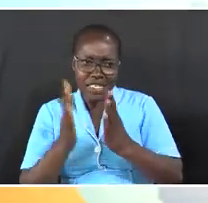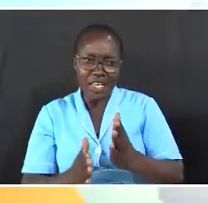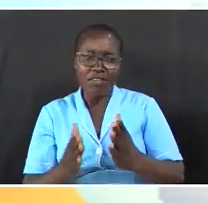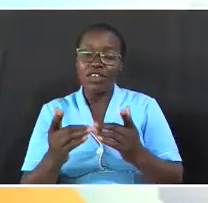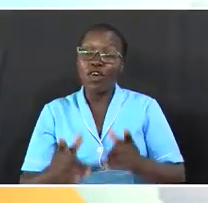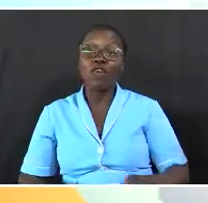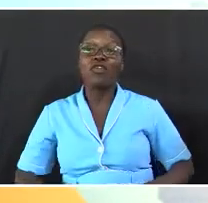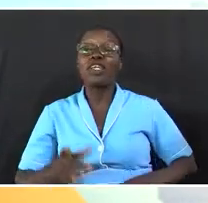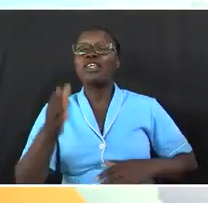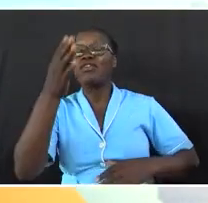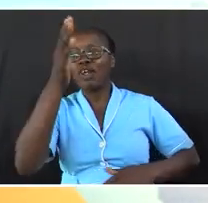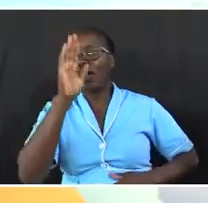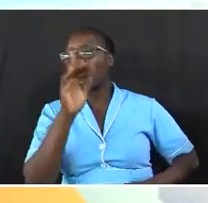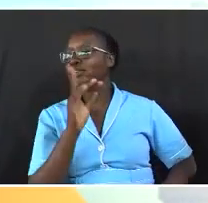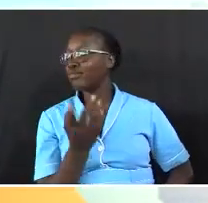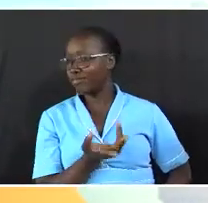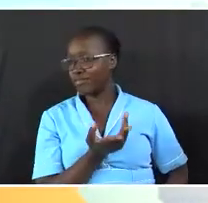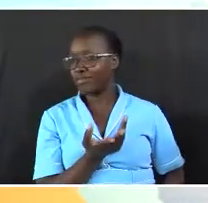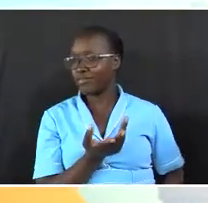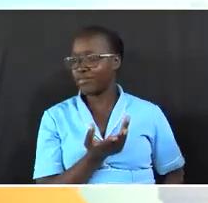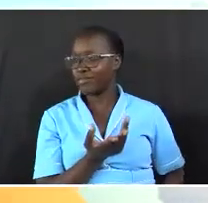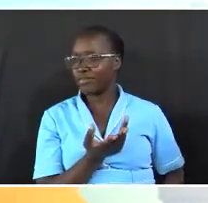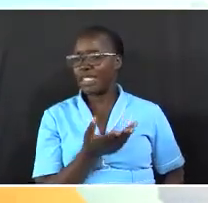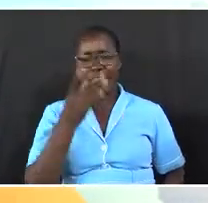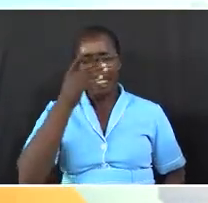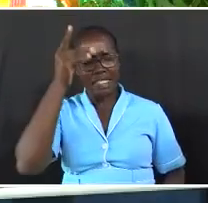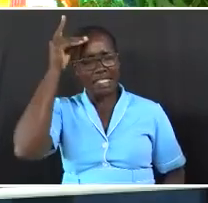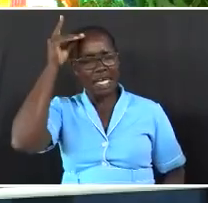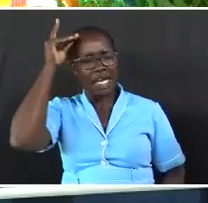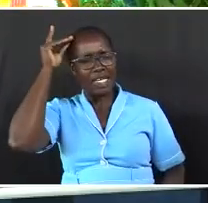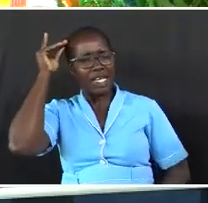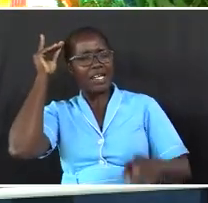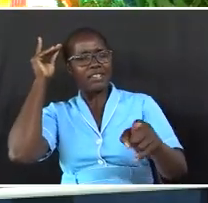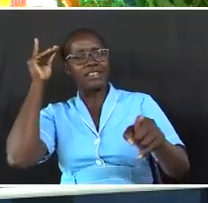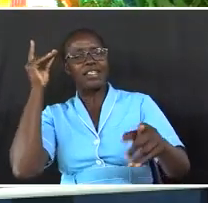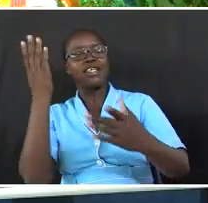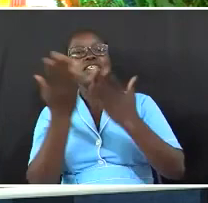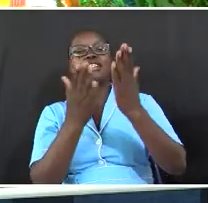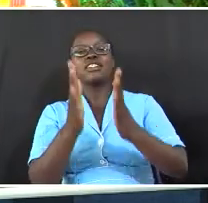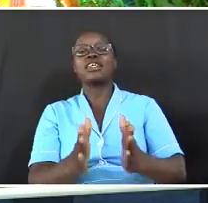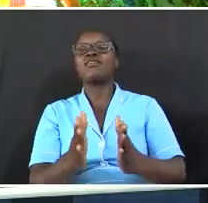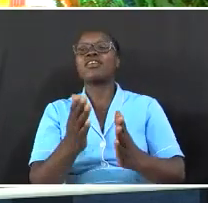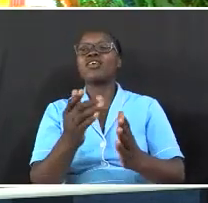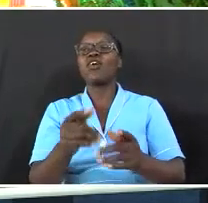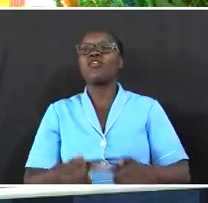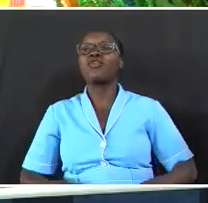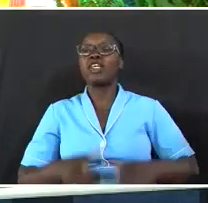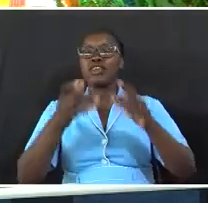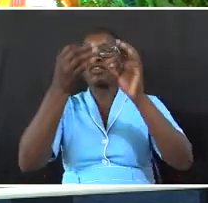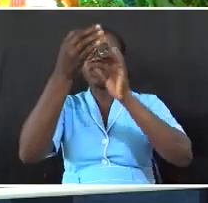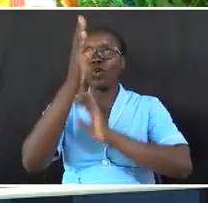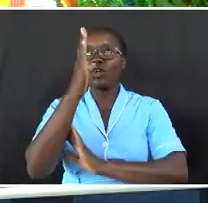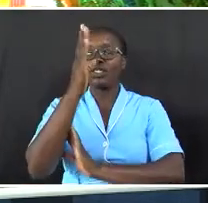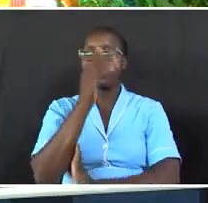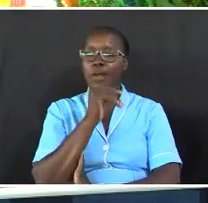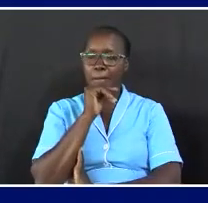the living God. Look at this. Daniel, servant of who? Of the living